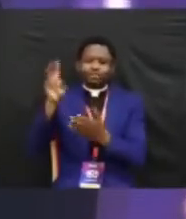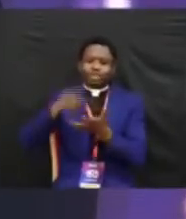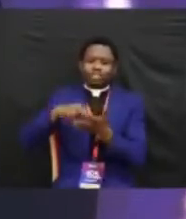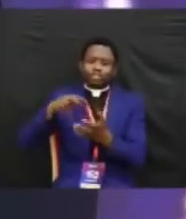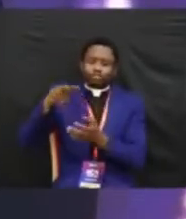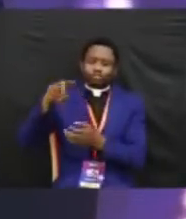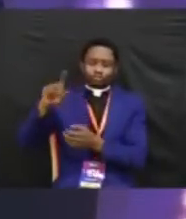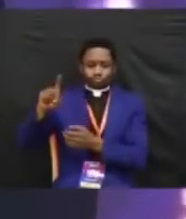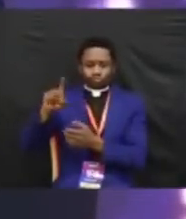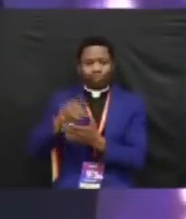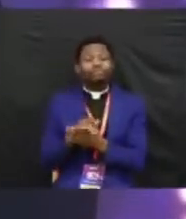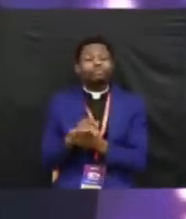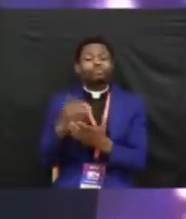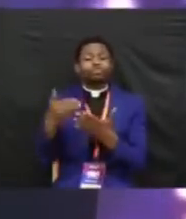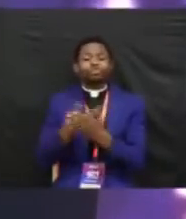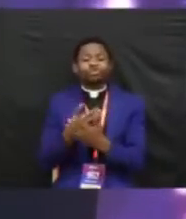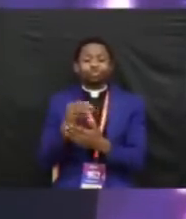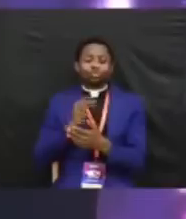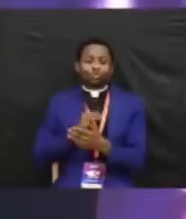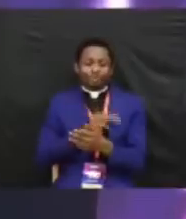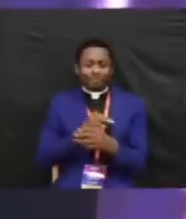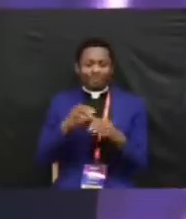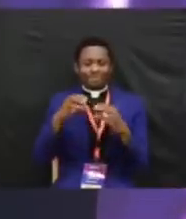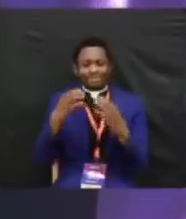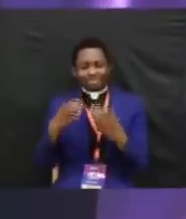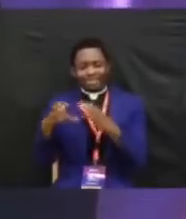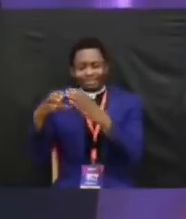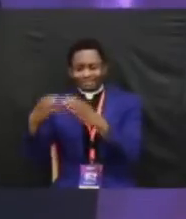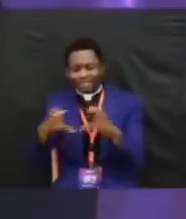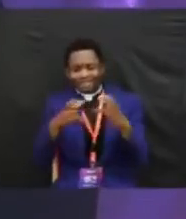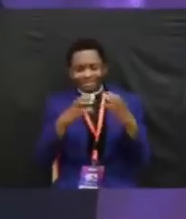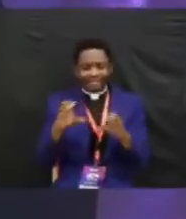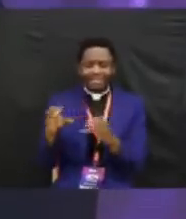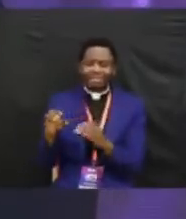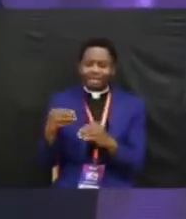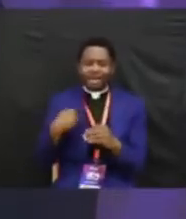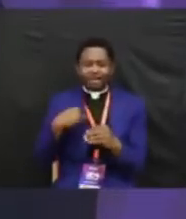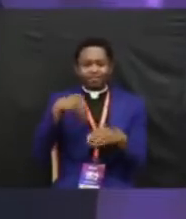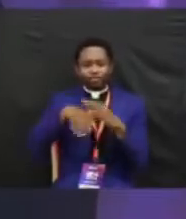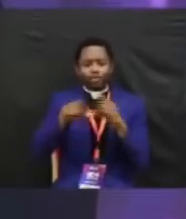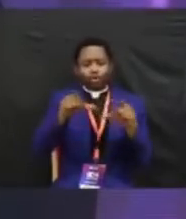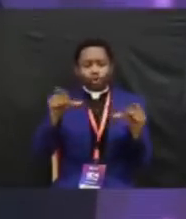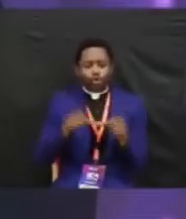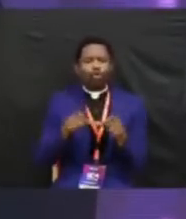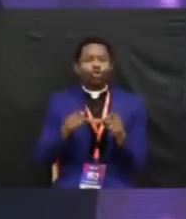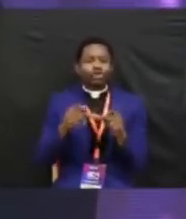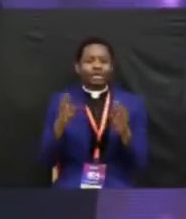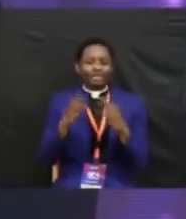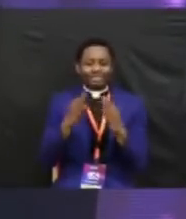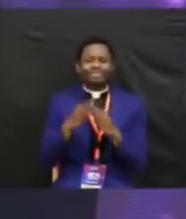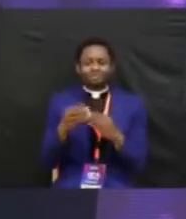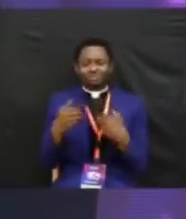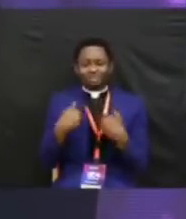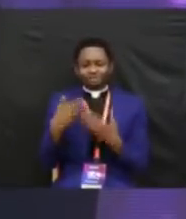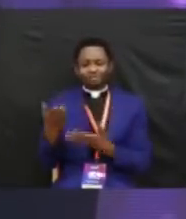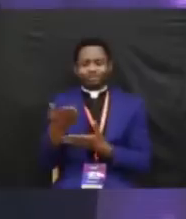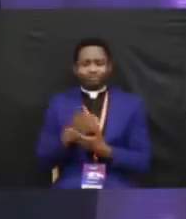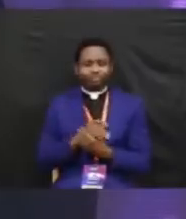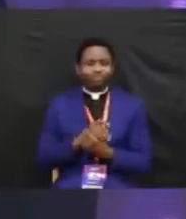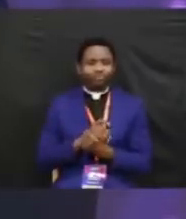classes were also organized at all local assemblies to ground the souls one in the